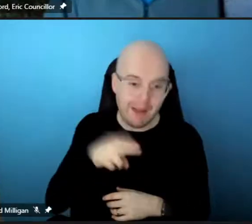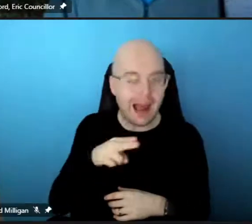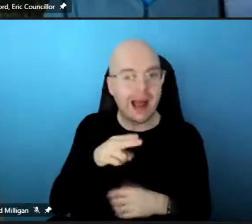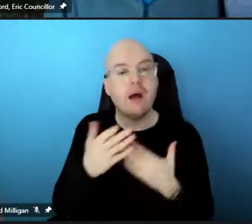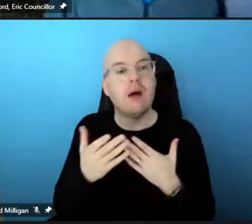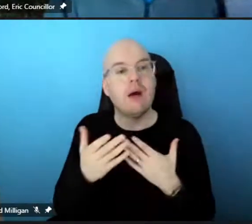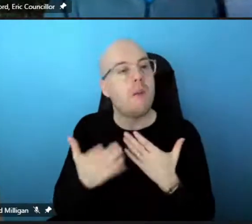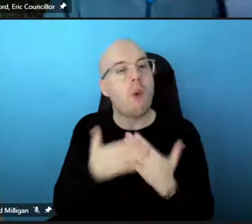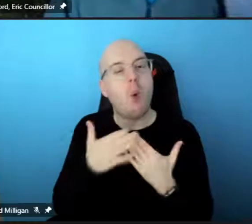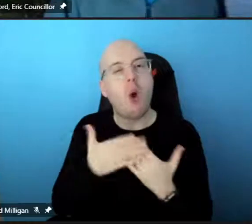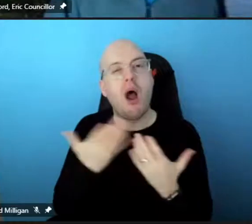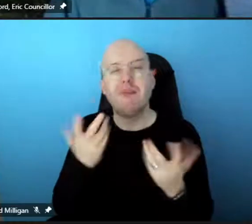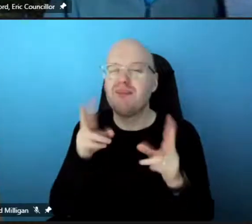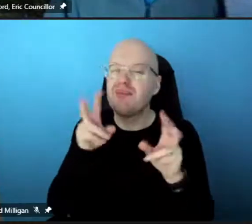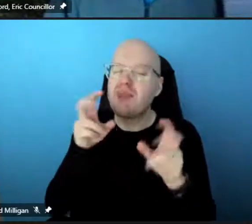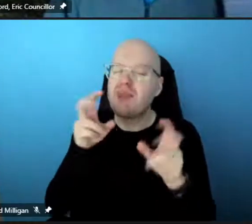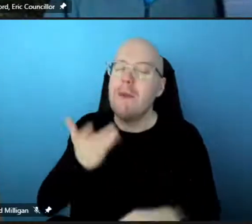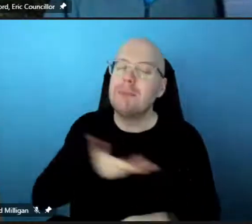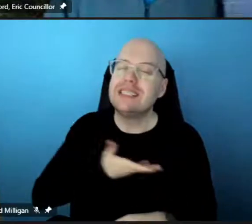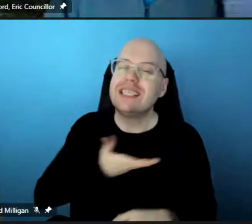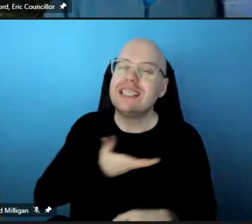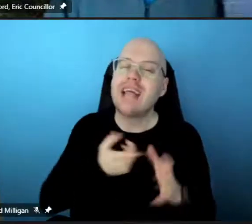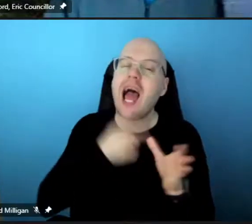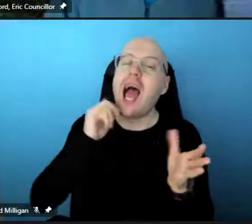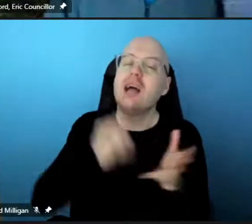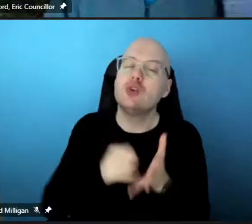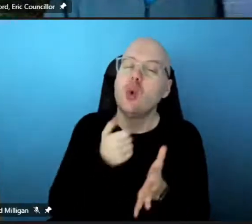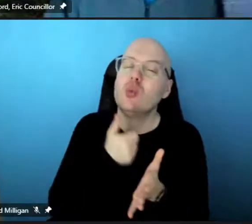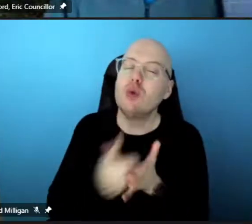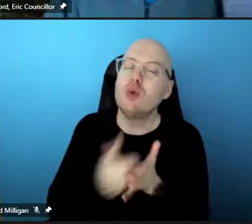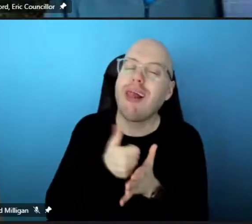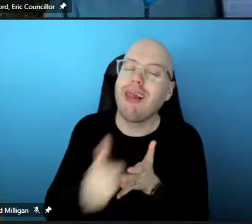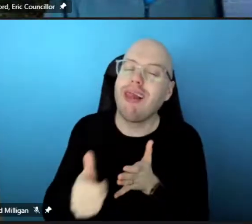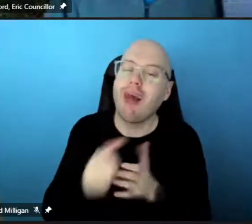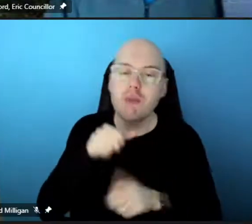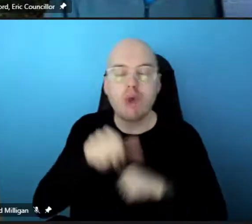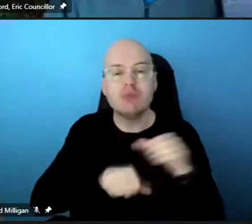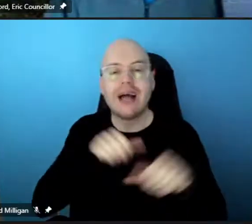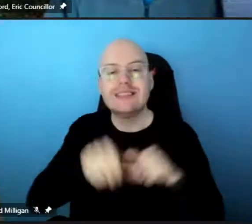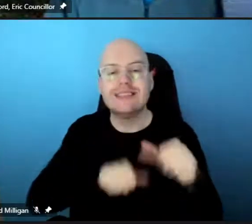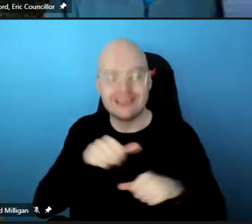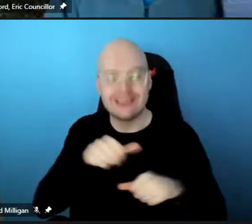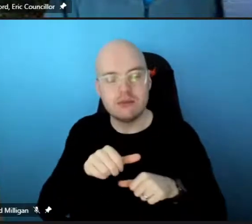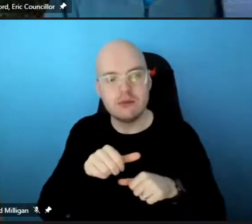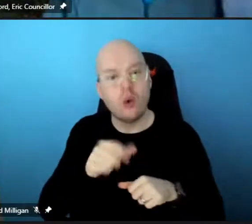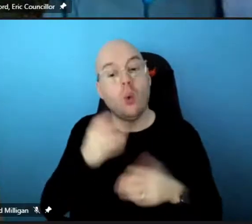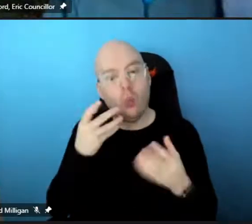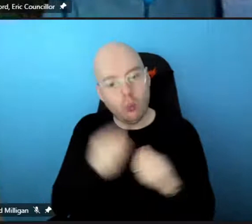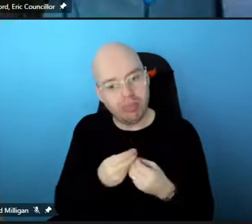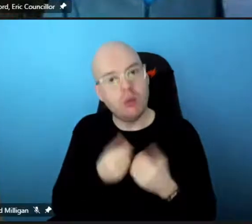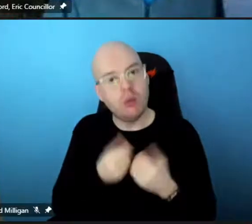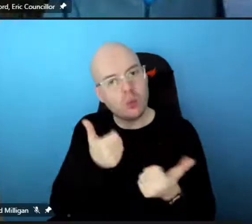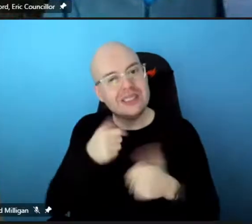usual processes and attach to that more reasonable timescales. So members should start to